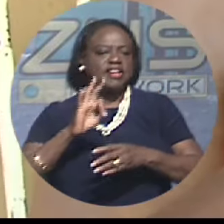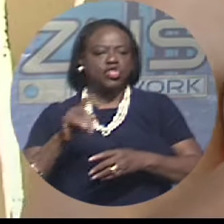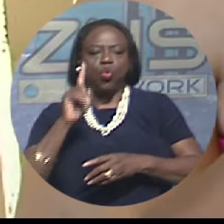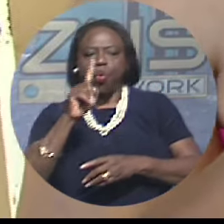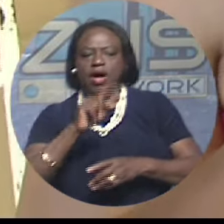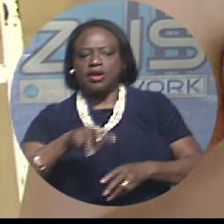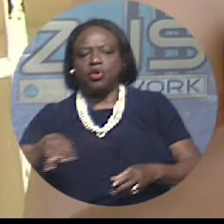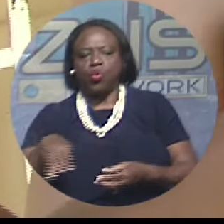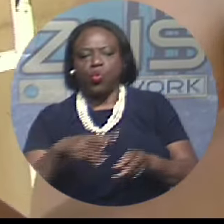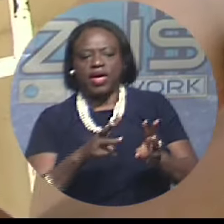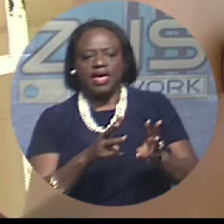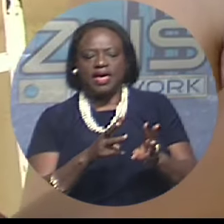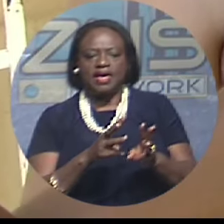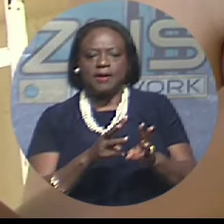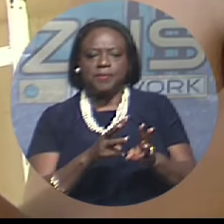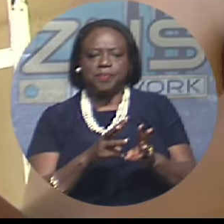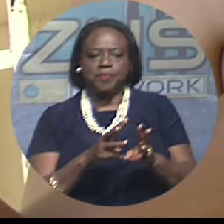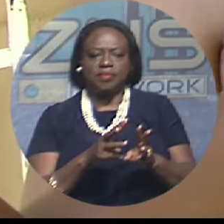the